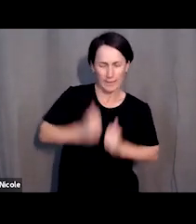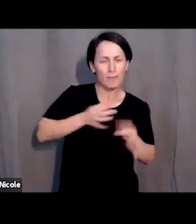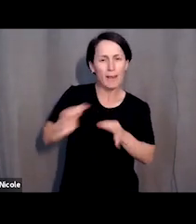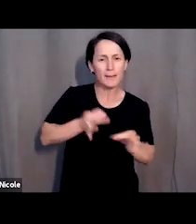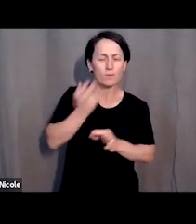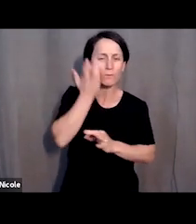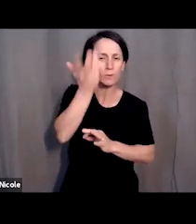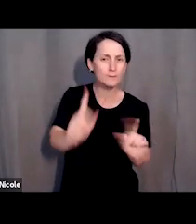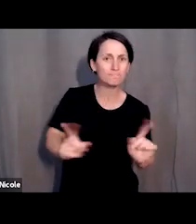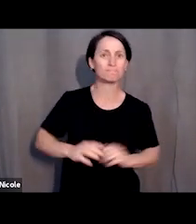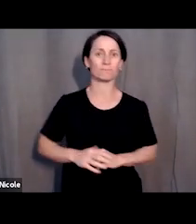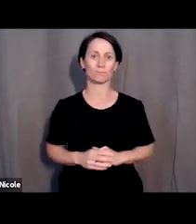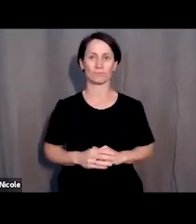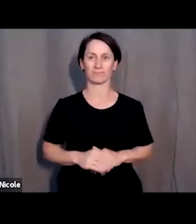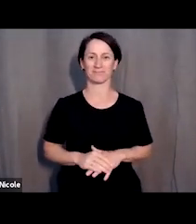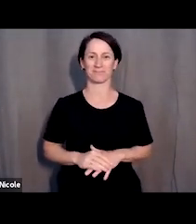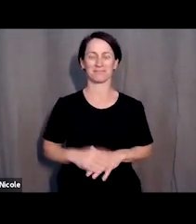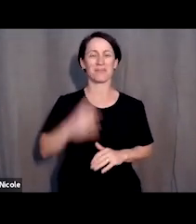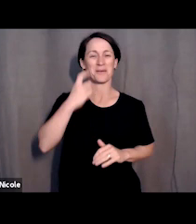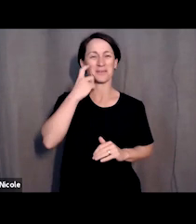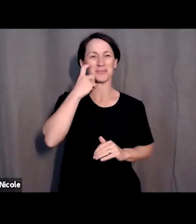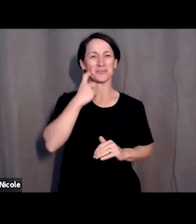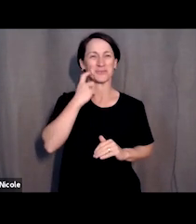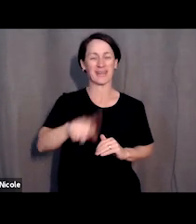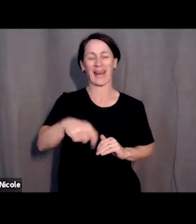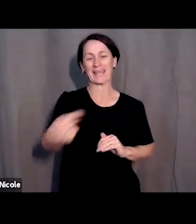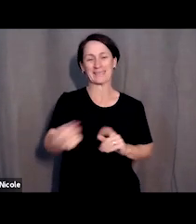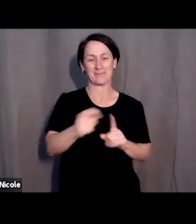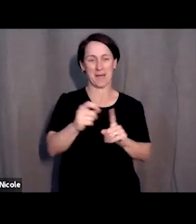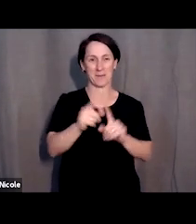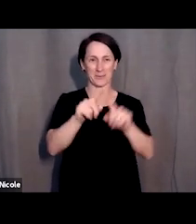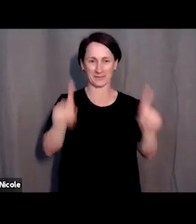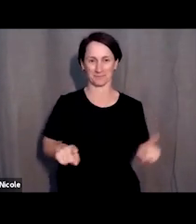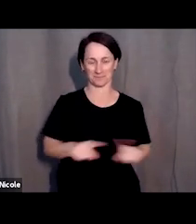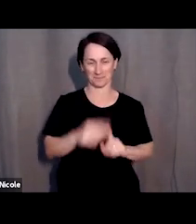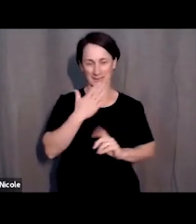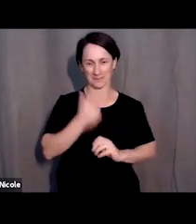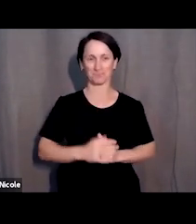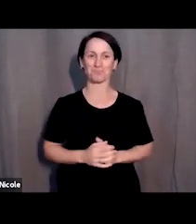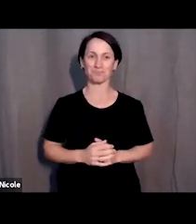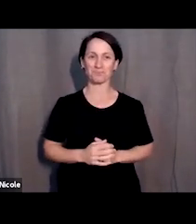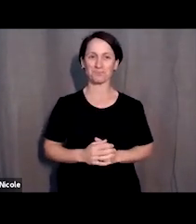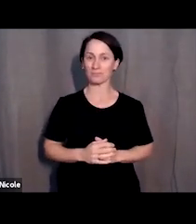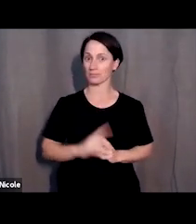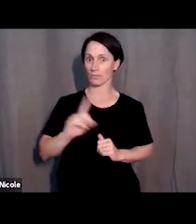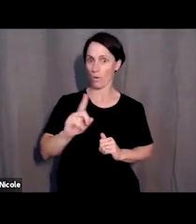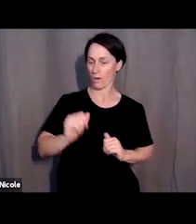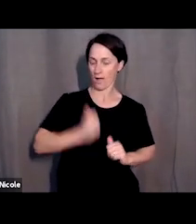I was trying to push the button to get the next slide, Catherine. We need the next slide. So what did we find